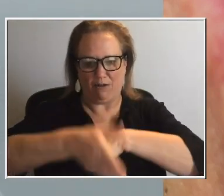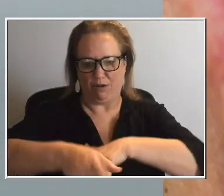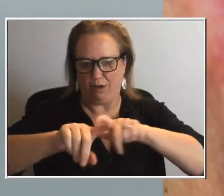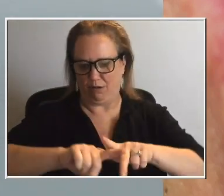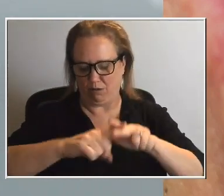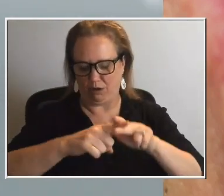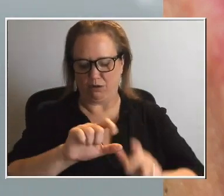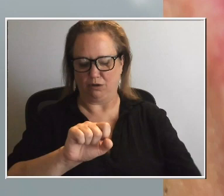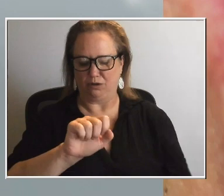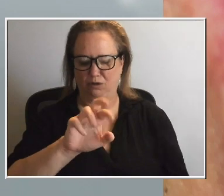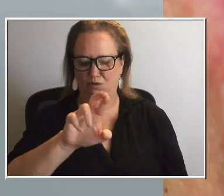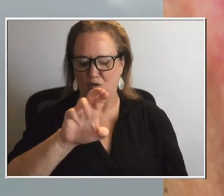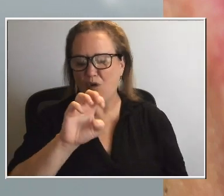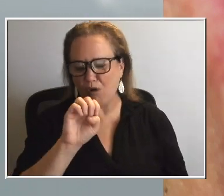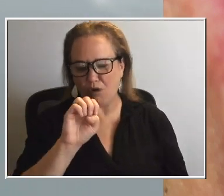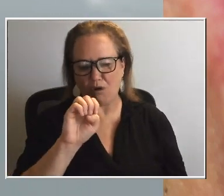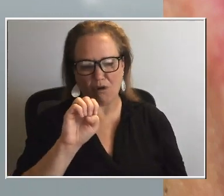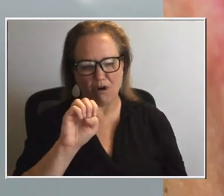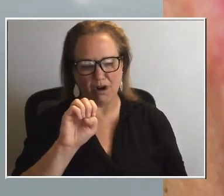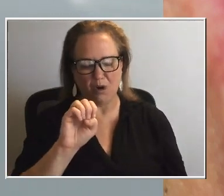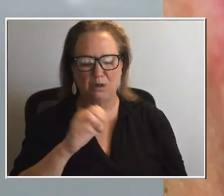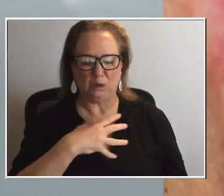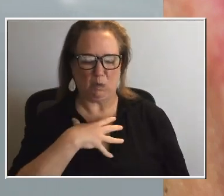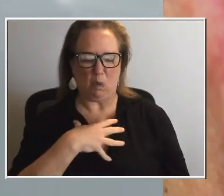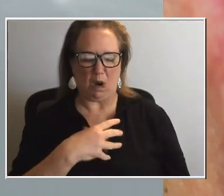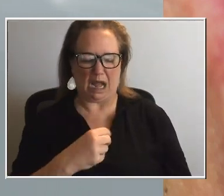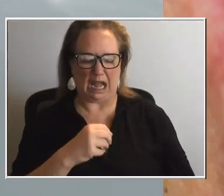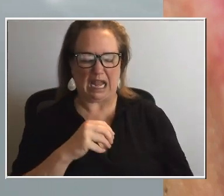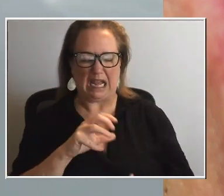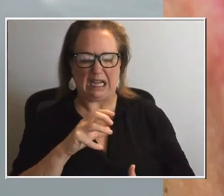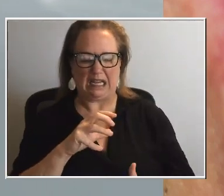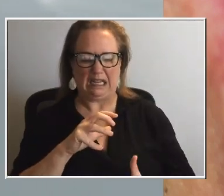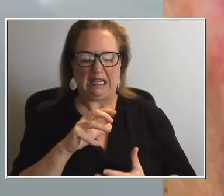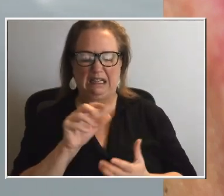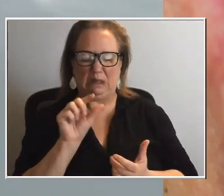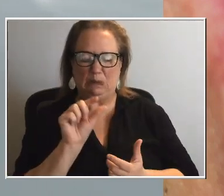was a white and very finite, and